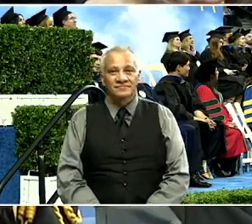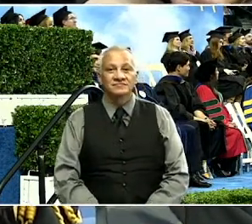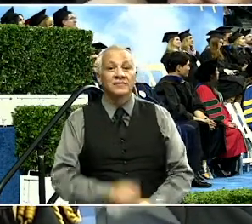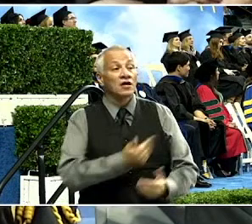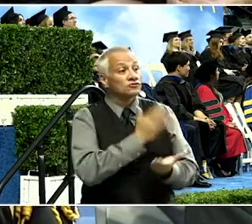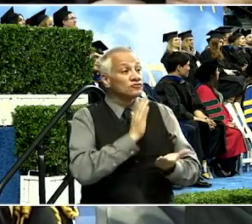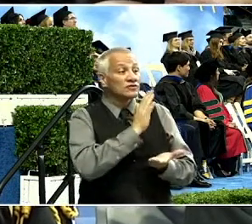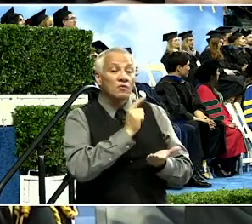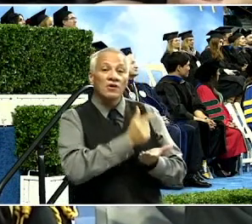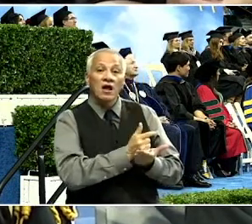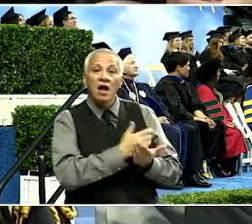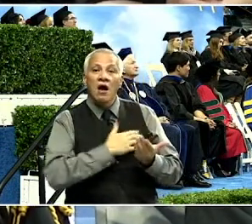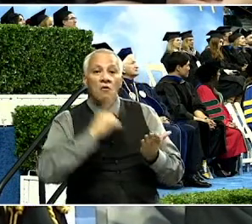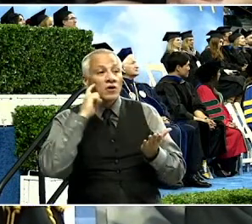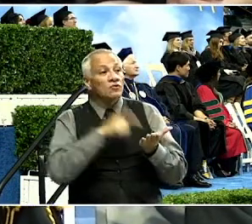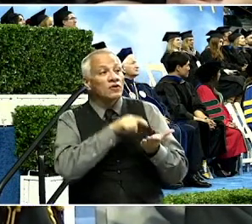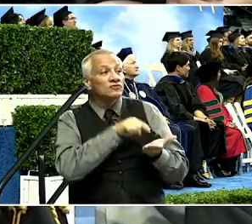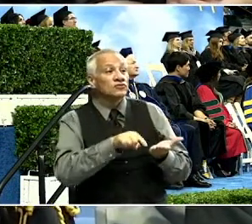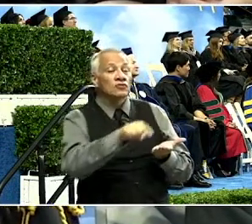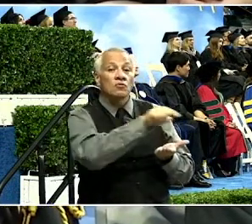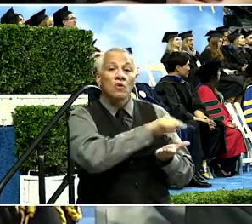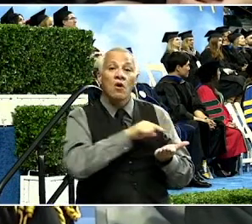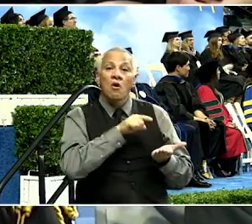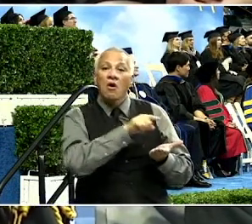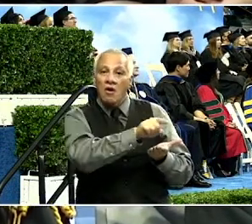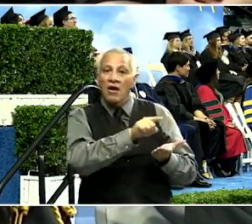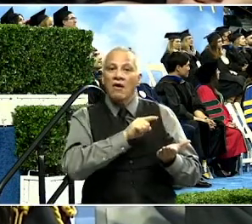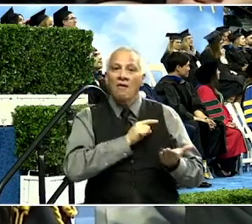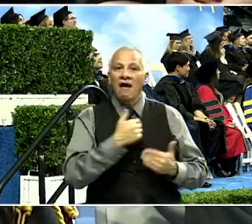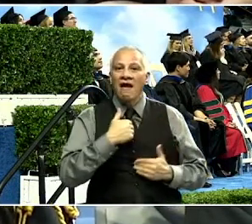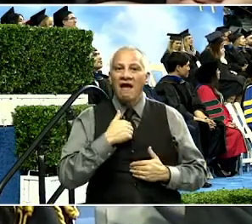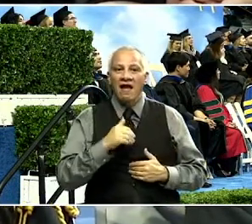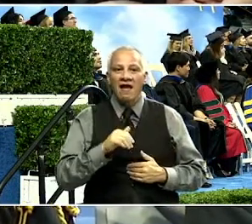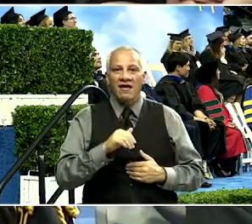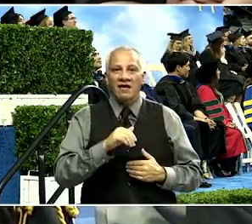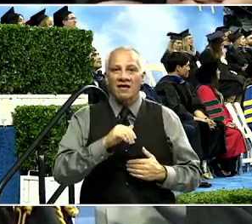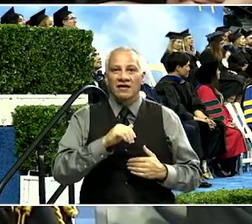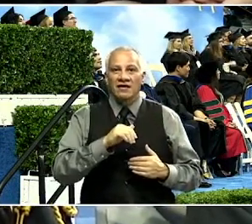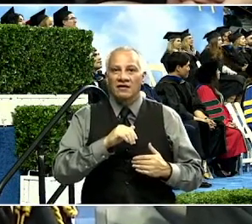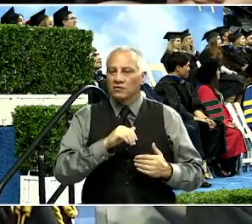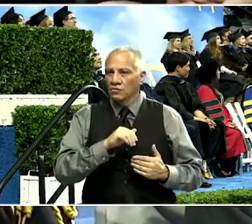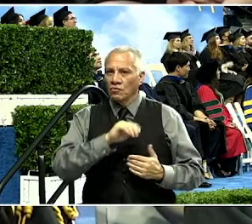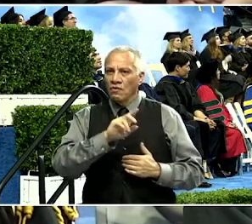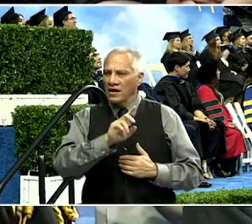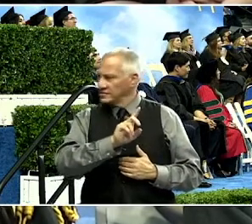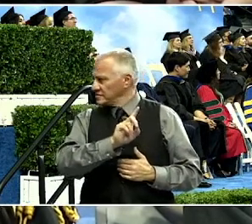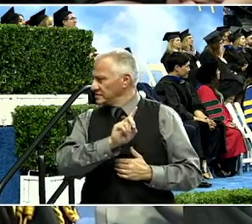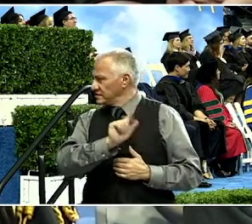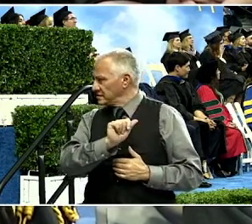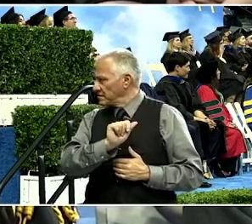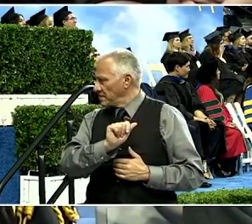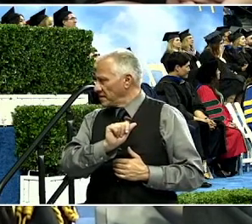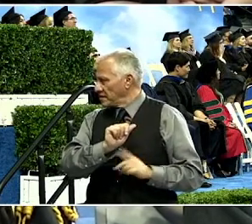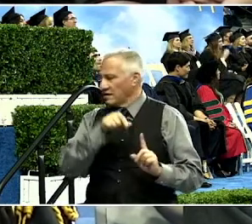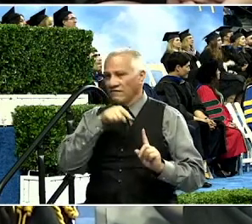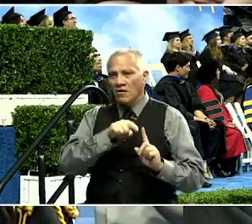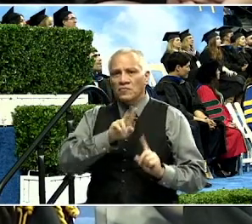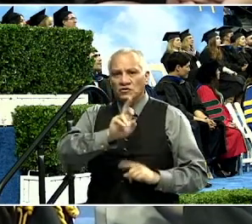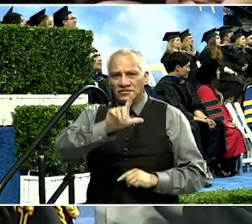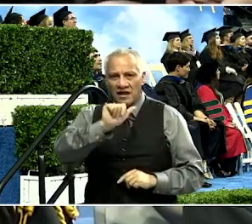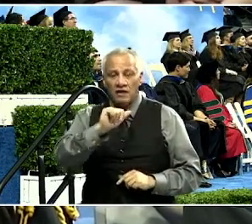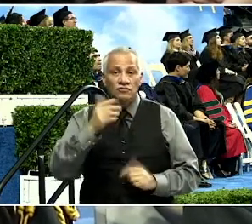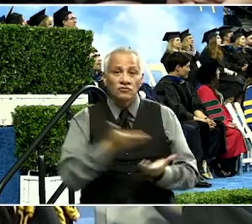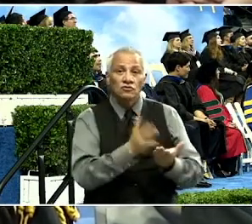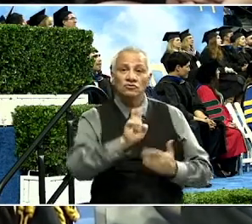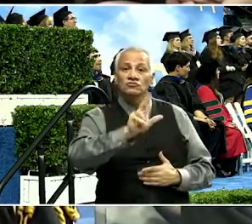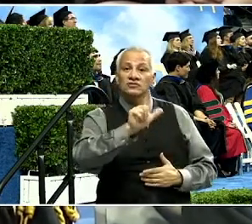Graduates, I would like to recognize students who have participated in research while at UCLA. As you know,